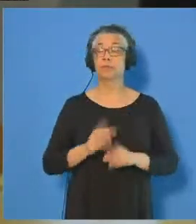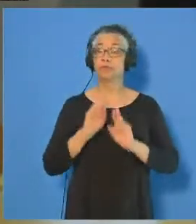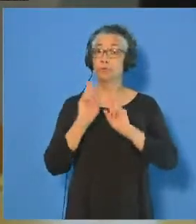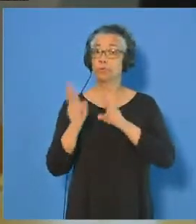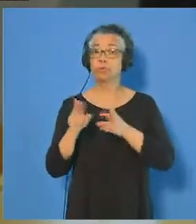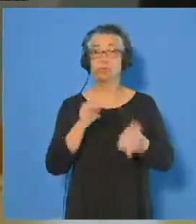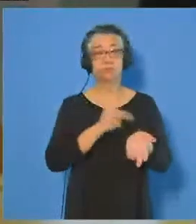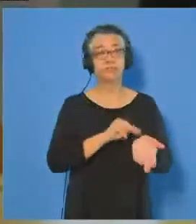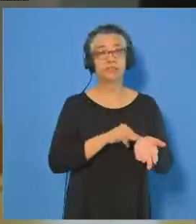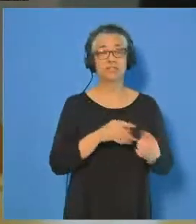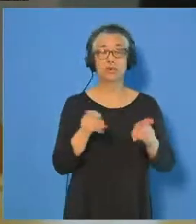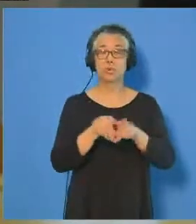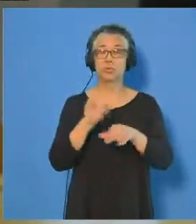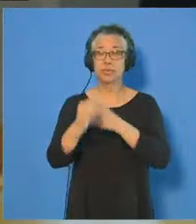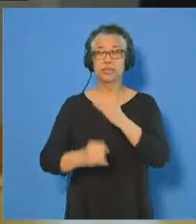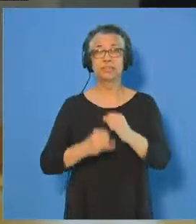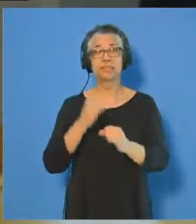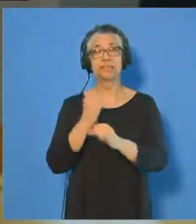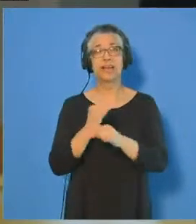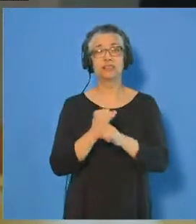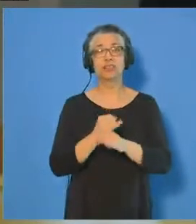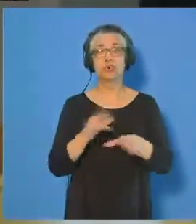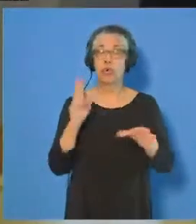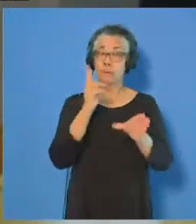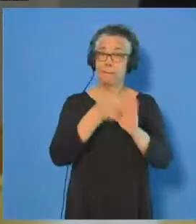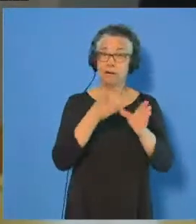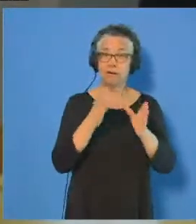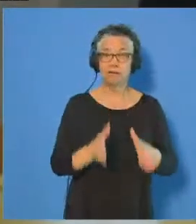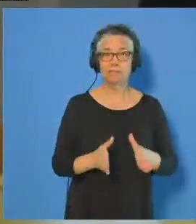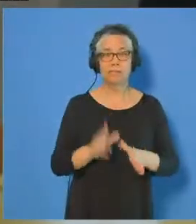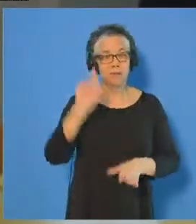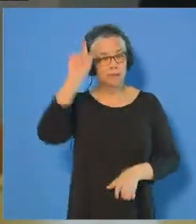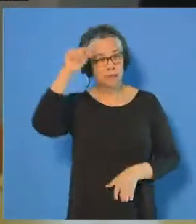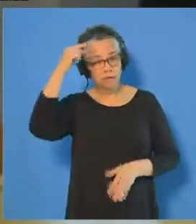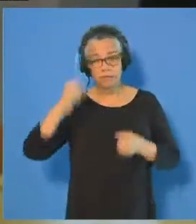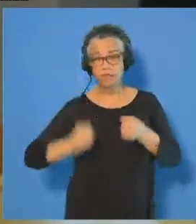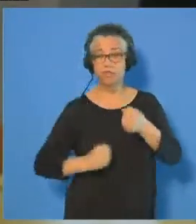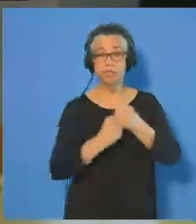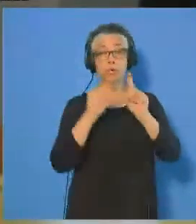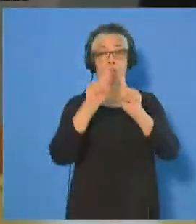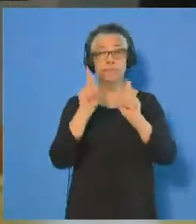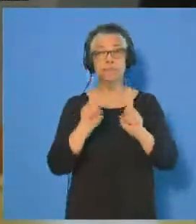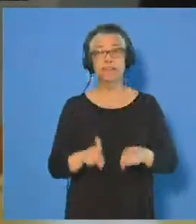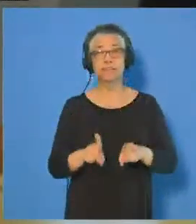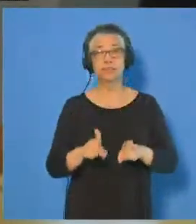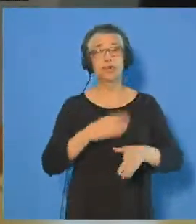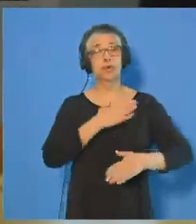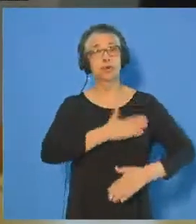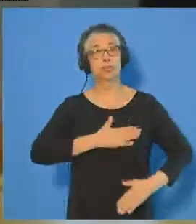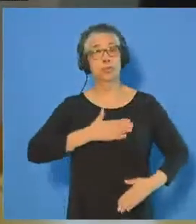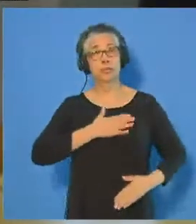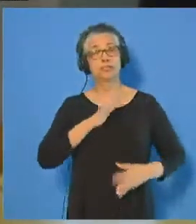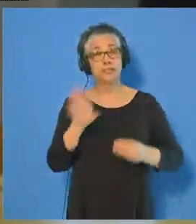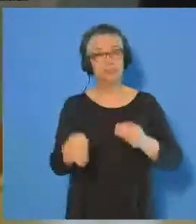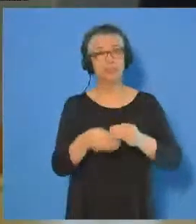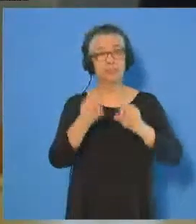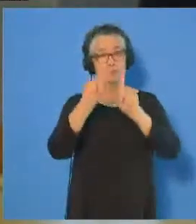our international partners. And the government stands by the results of these tests, and we're pleased to have additional testing